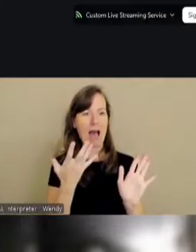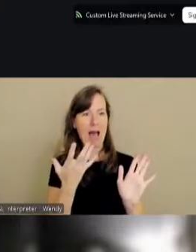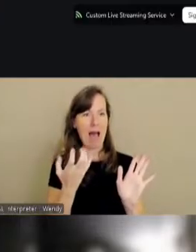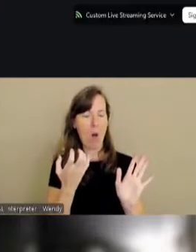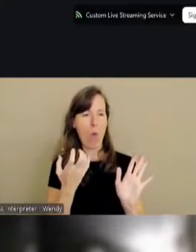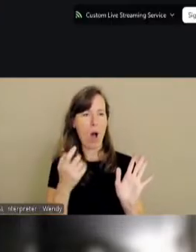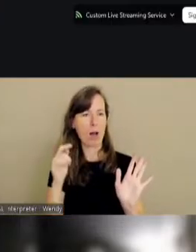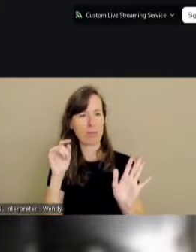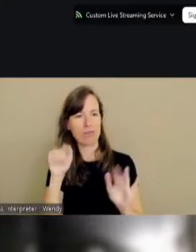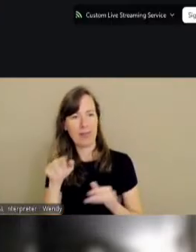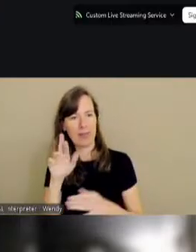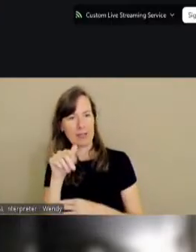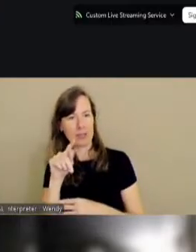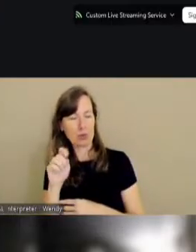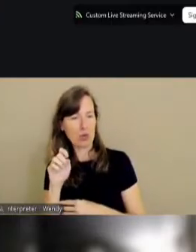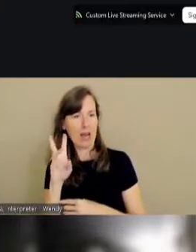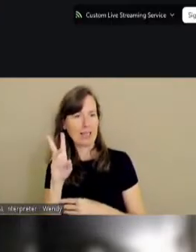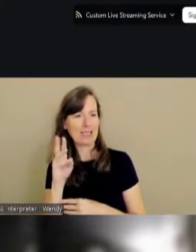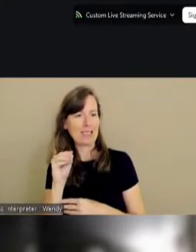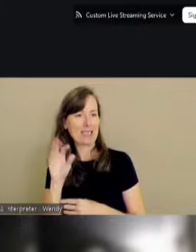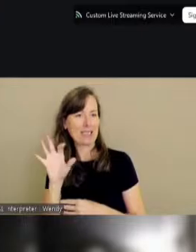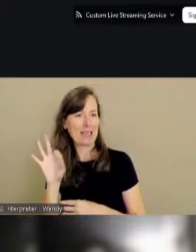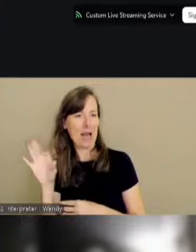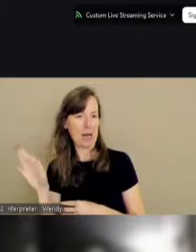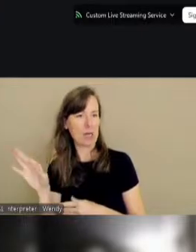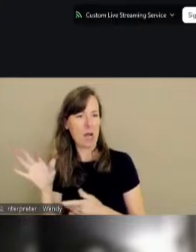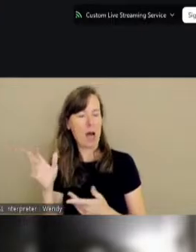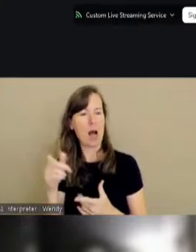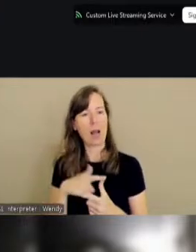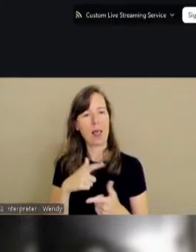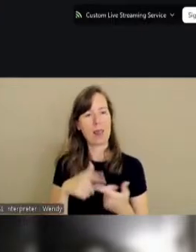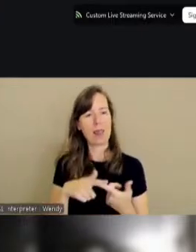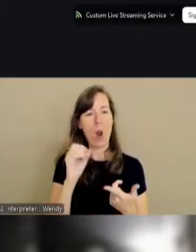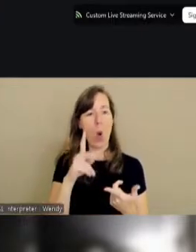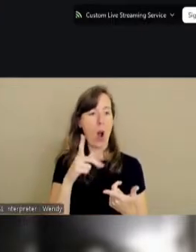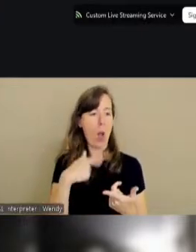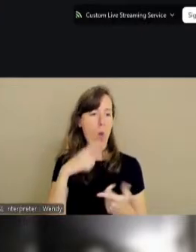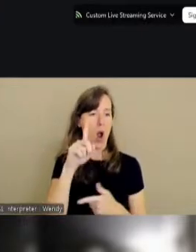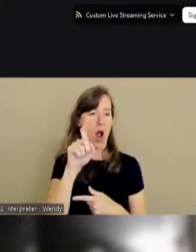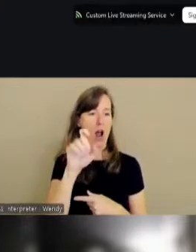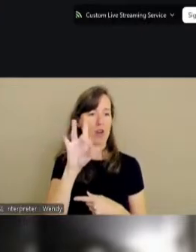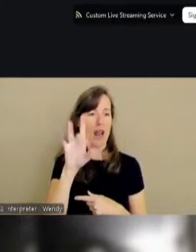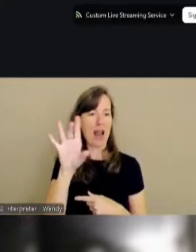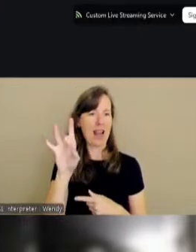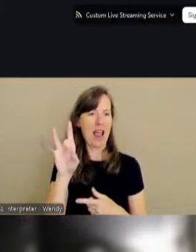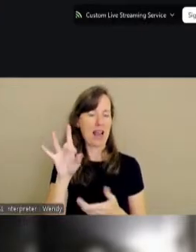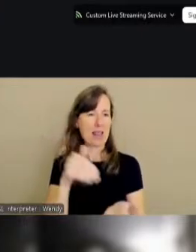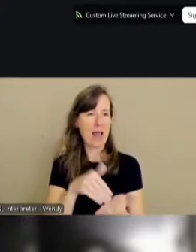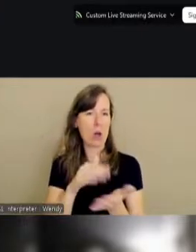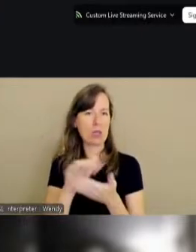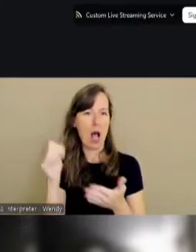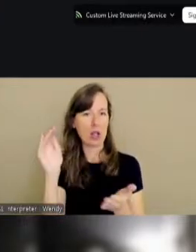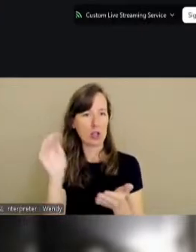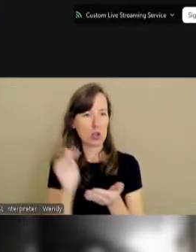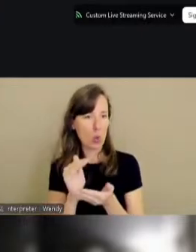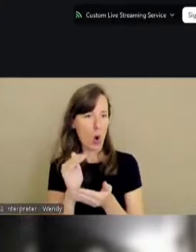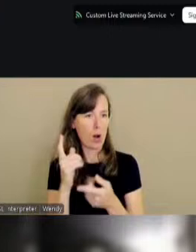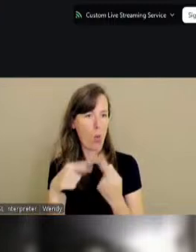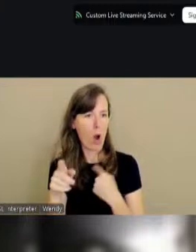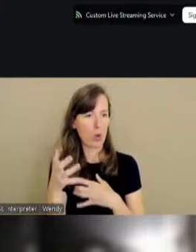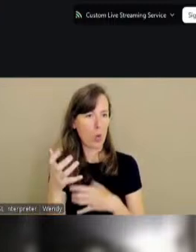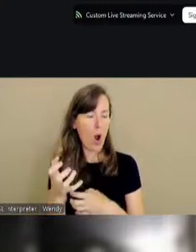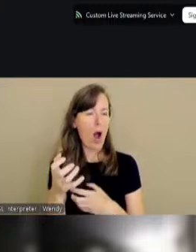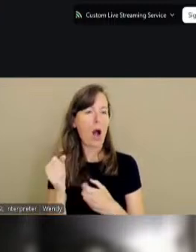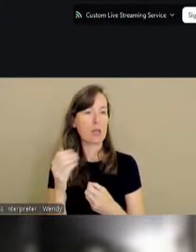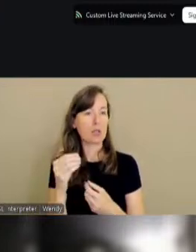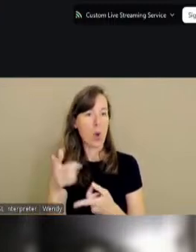prefer $60.99. Okay, well then we're 188,000 short of what you want. Are you going to find that in the fund balance? Or are you